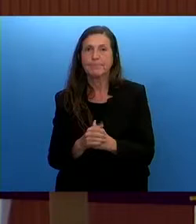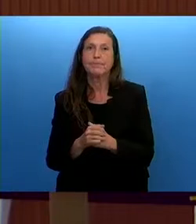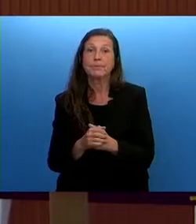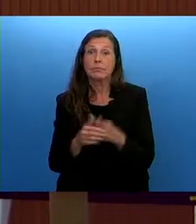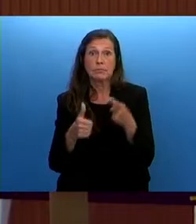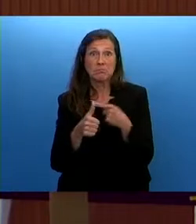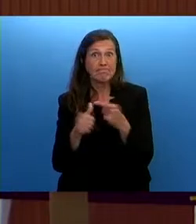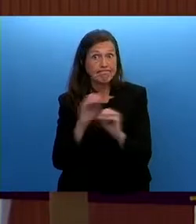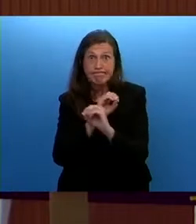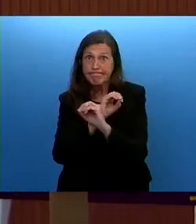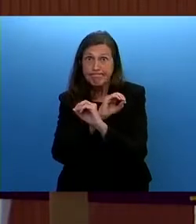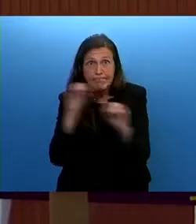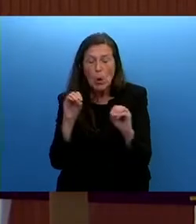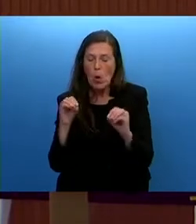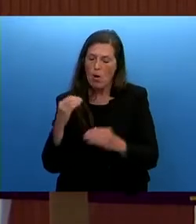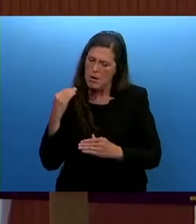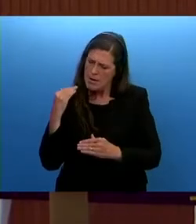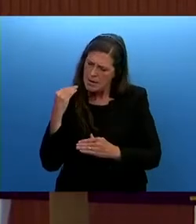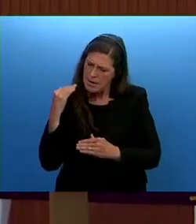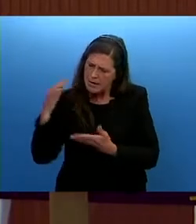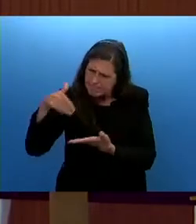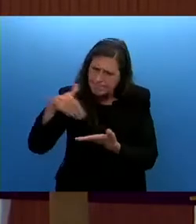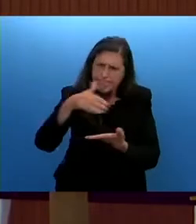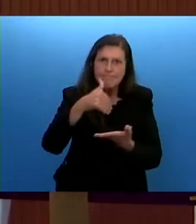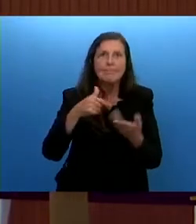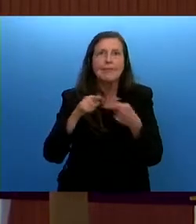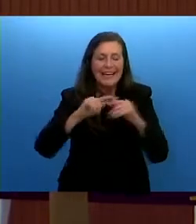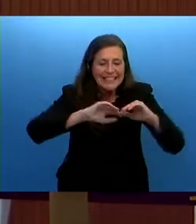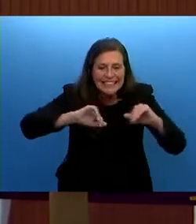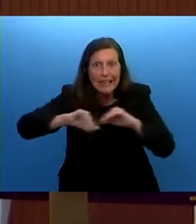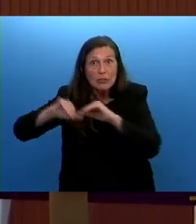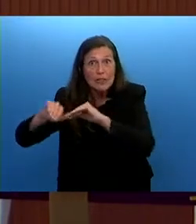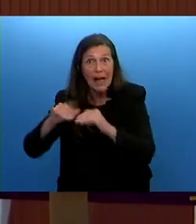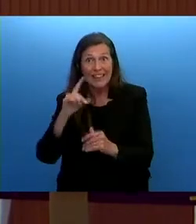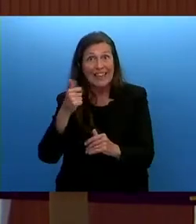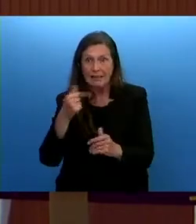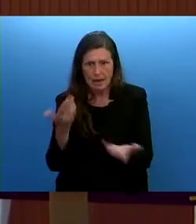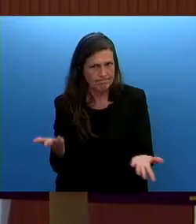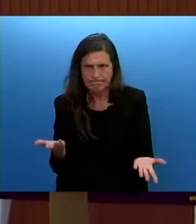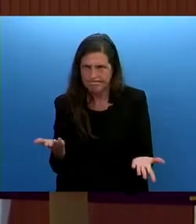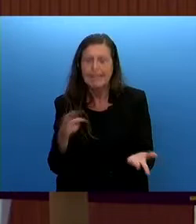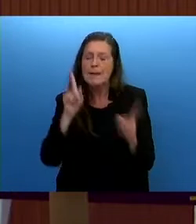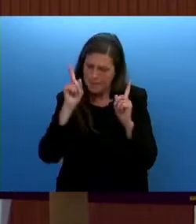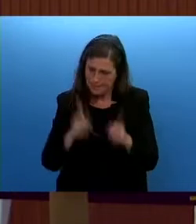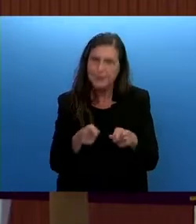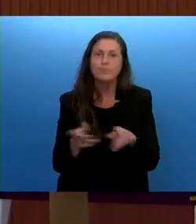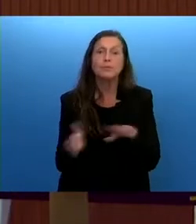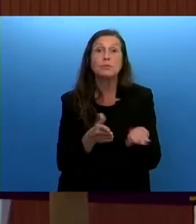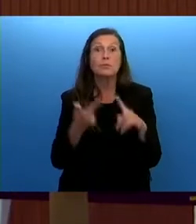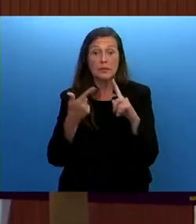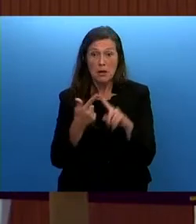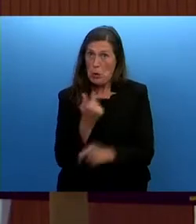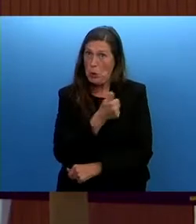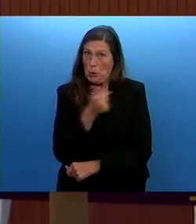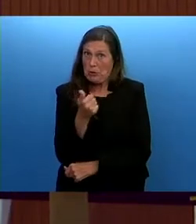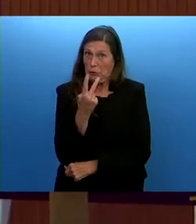of systematic data disaggregation were found. Secondly, only 5 countries demonstrated